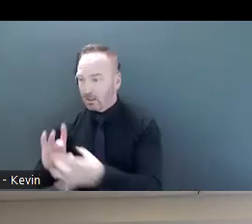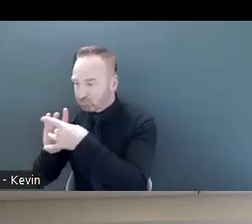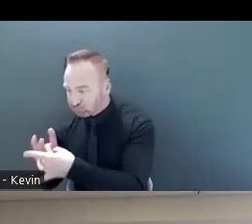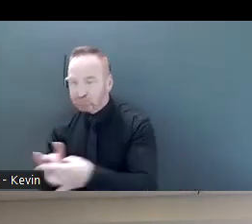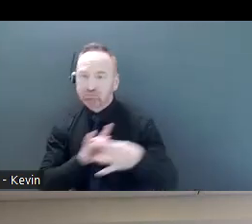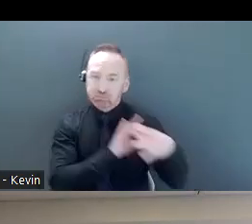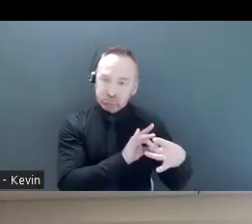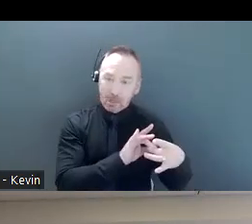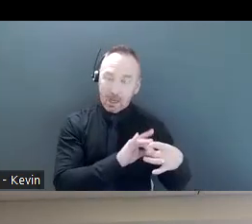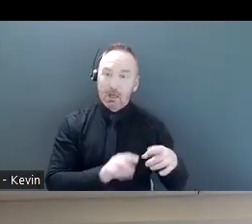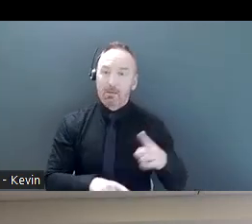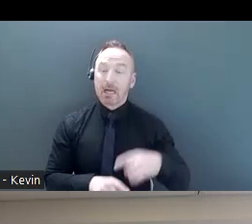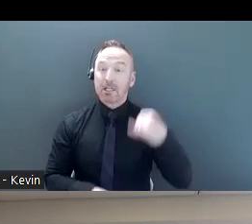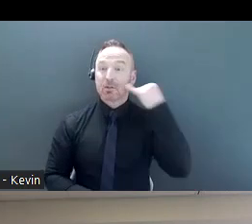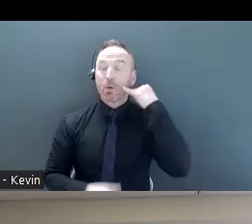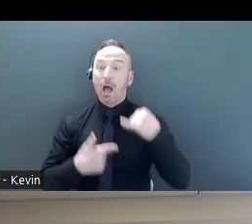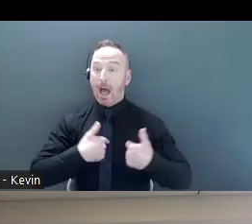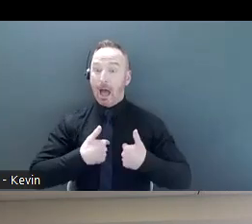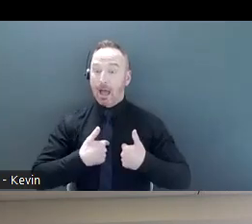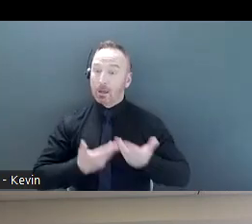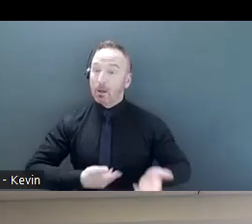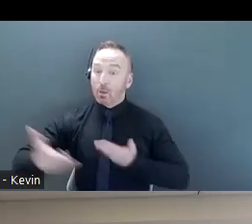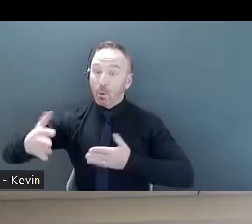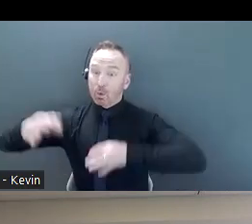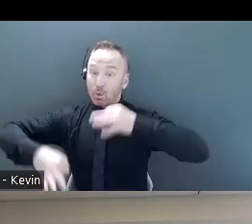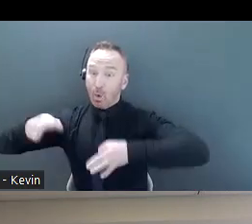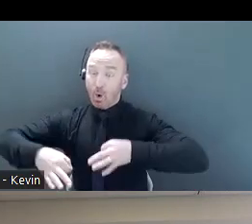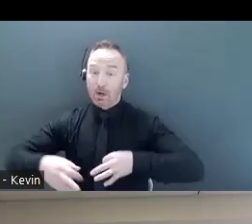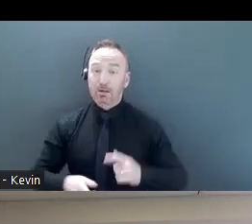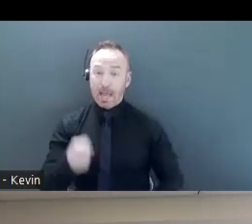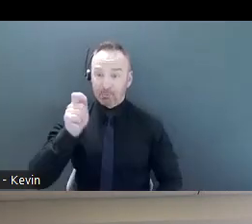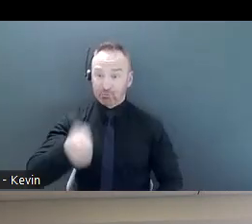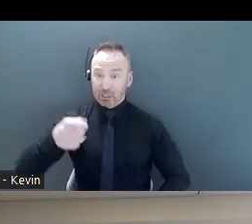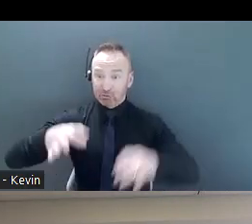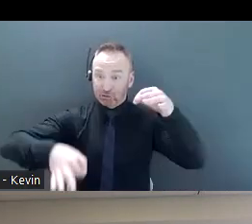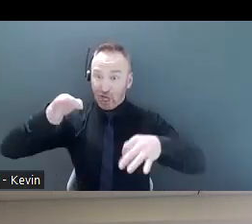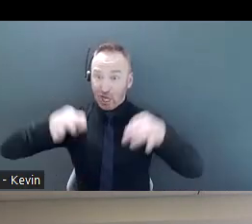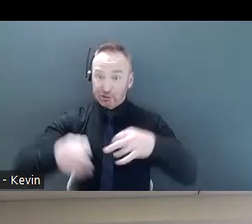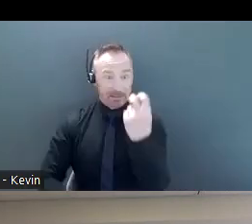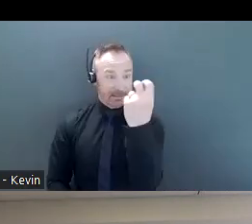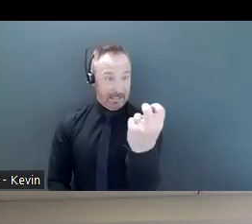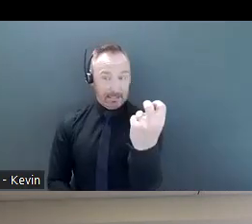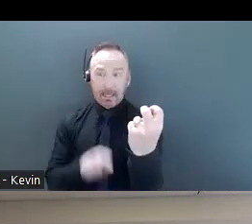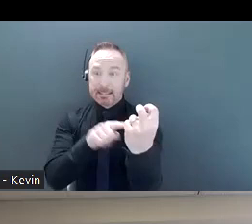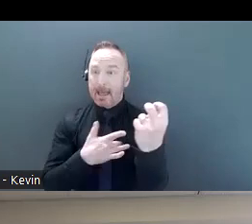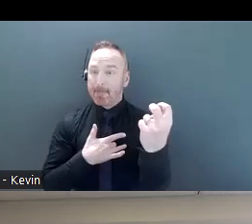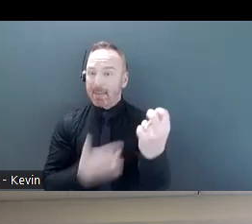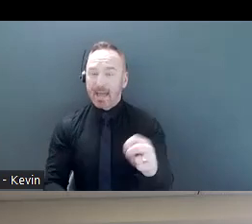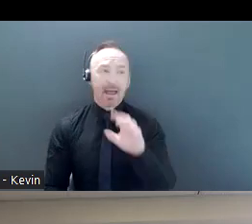go to court and I appear in front of judges, judges are typically in their 50s or older. So it means either